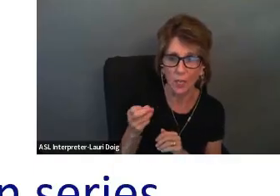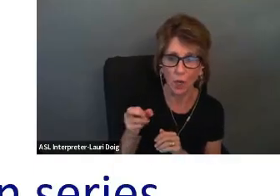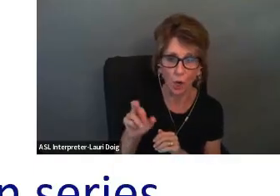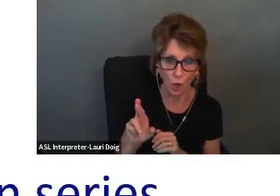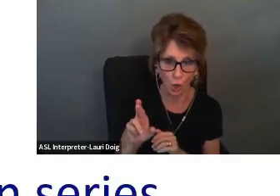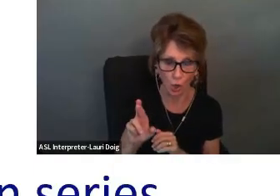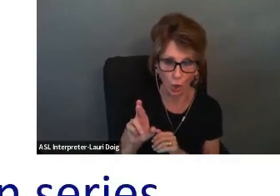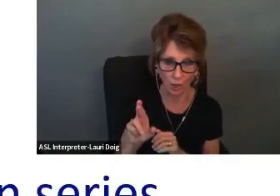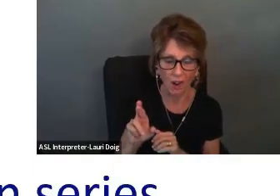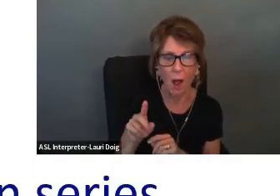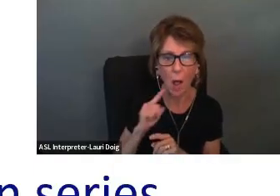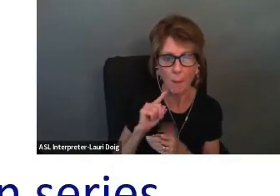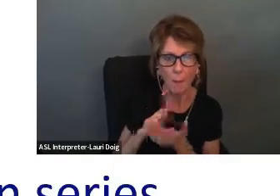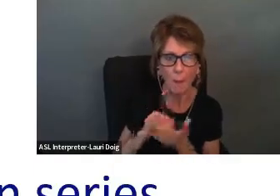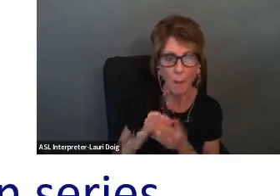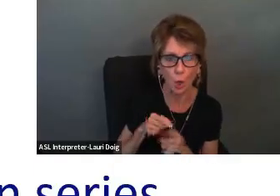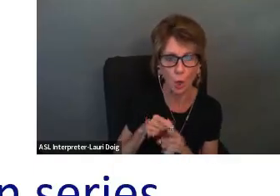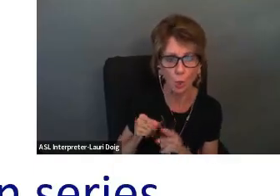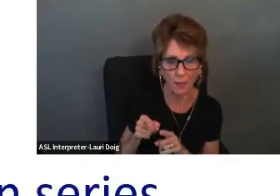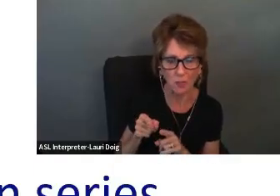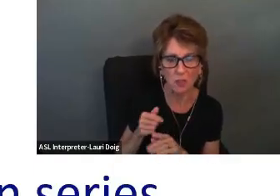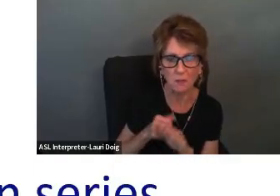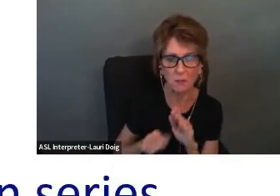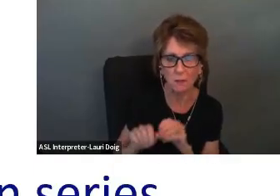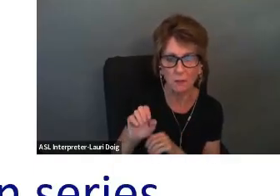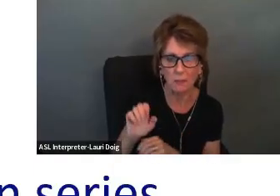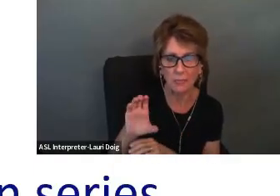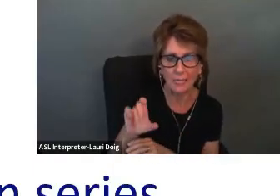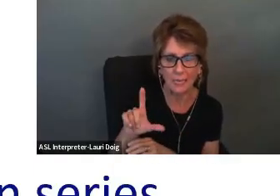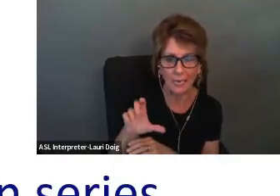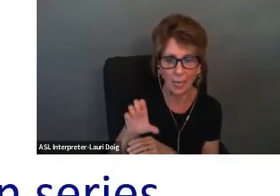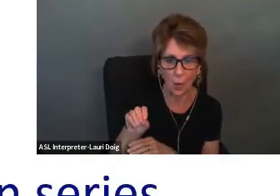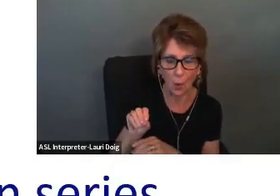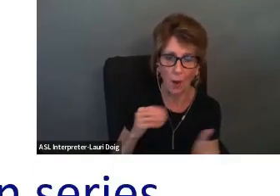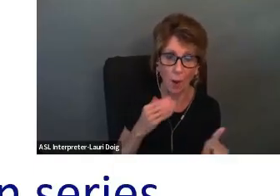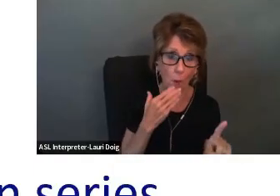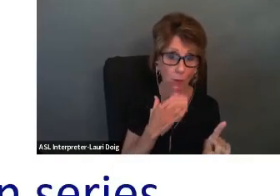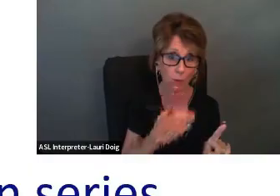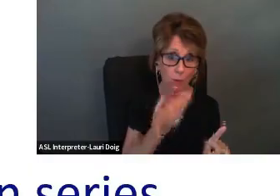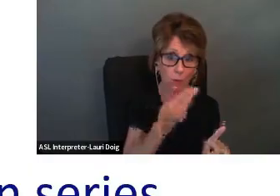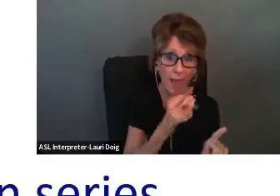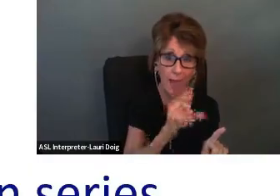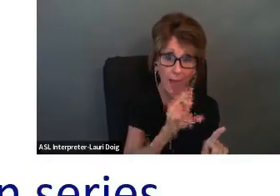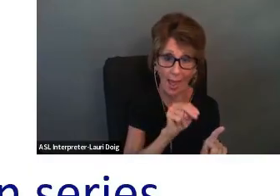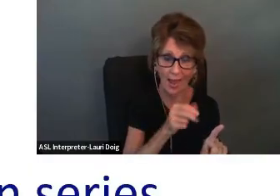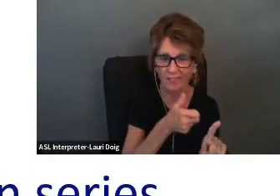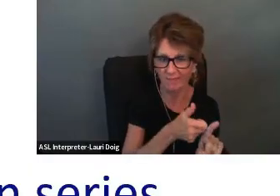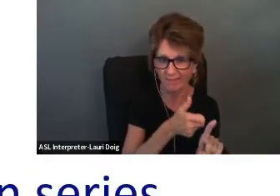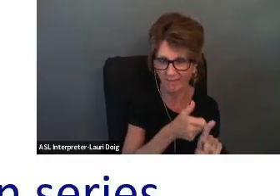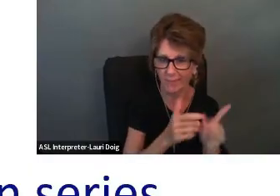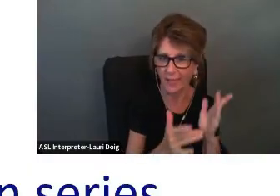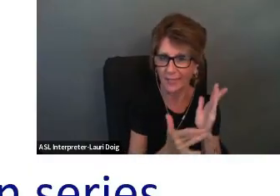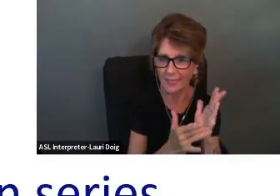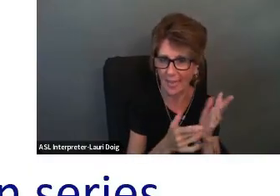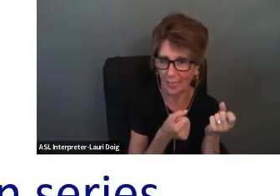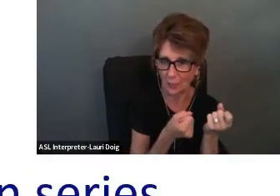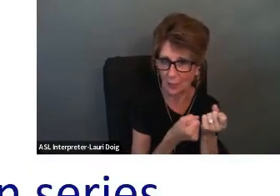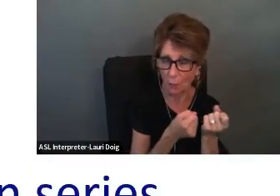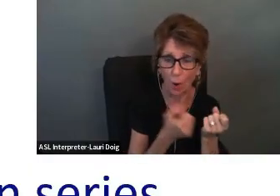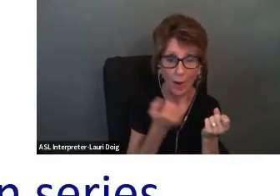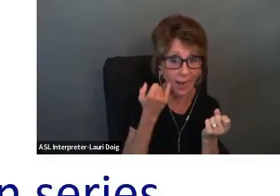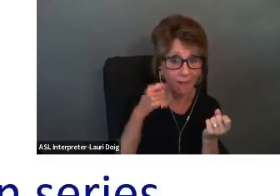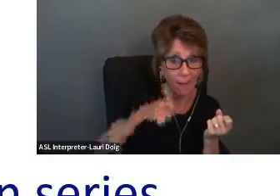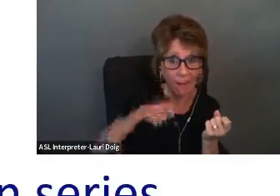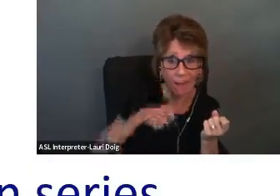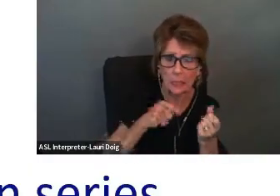Helen for providing tech support today. You can reach her in the chat under the name CLEO Webinars if